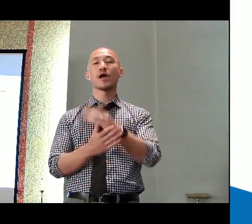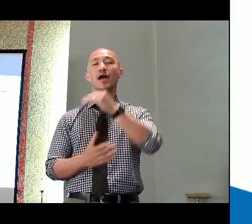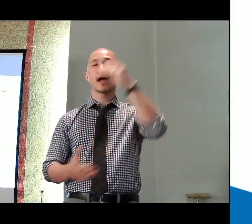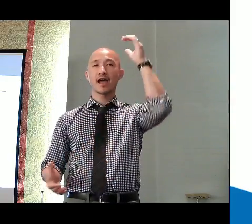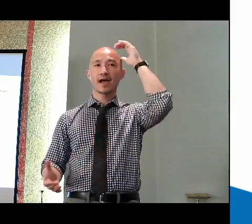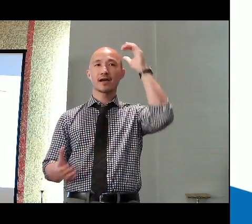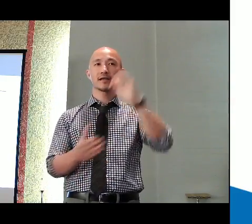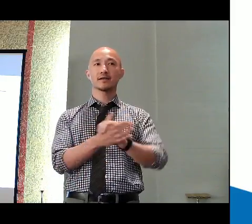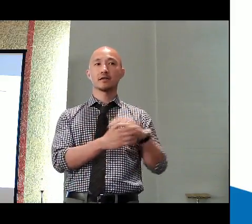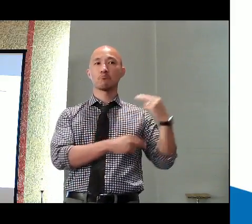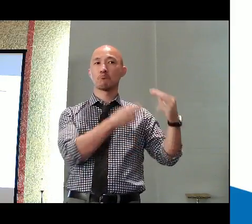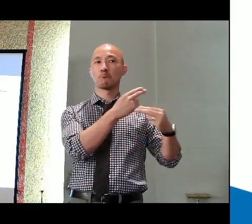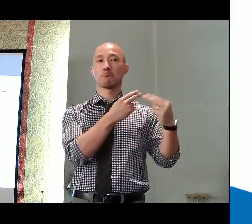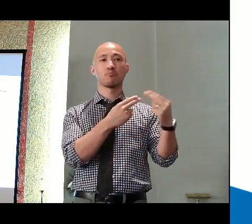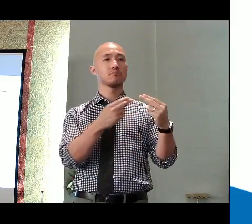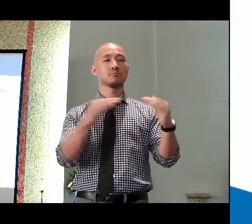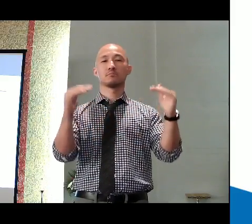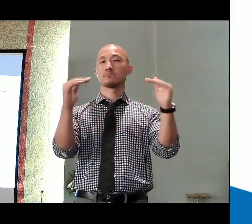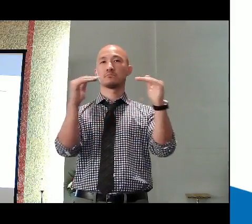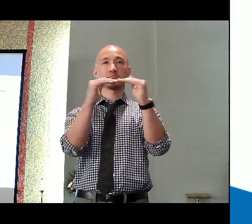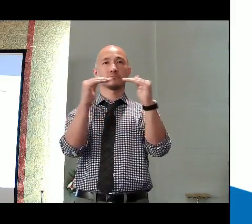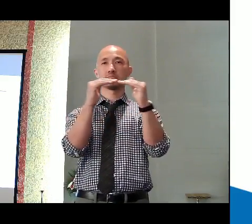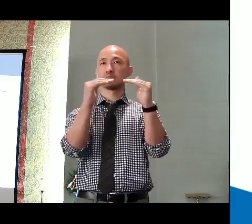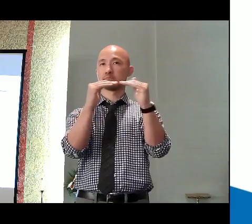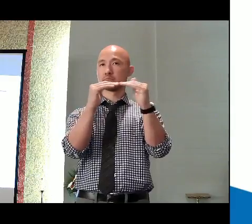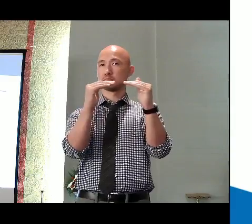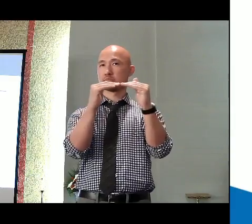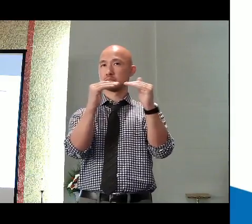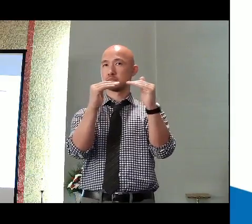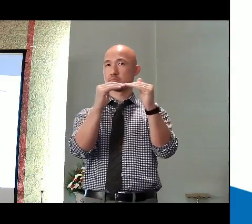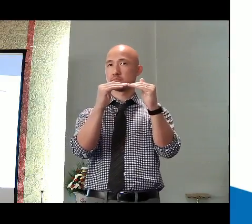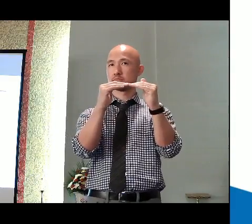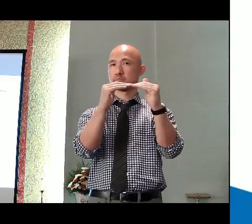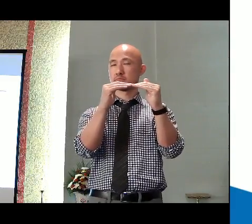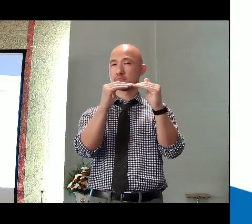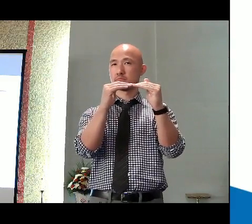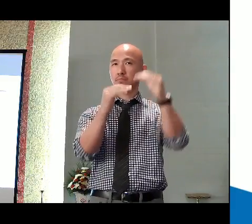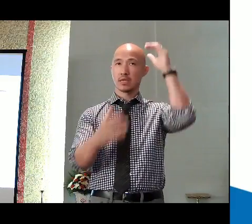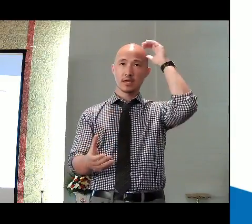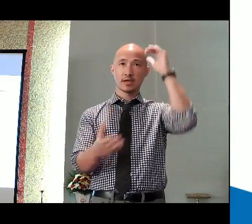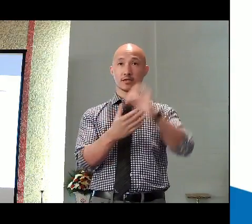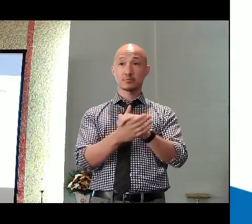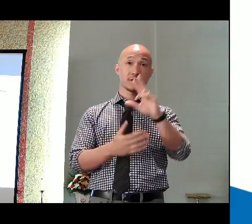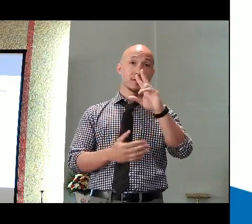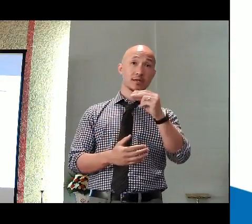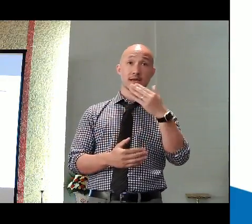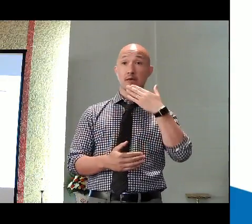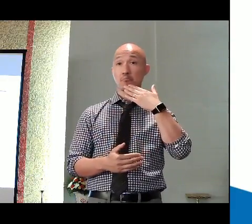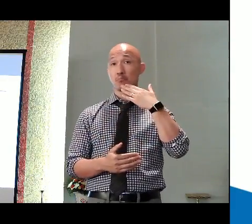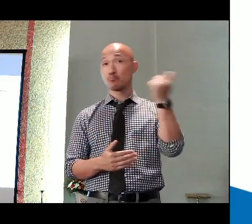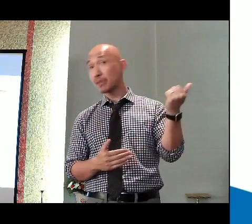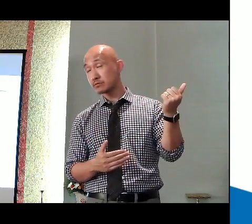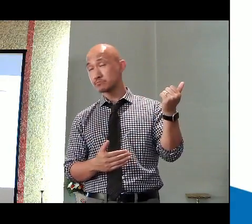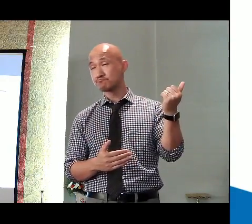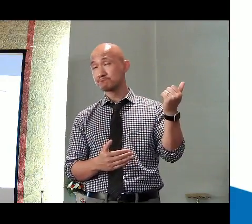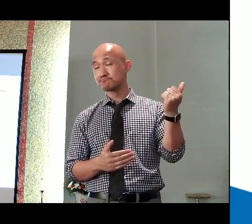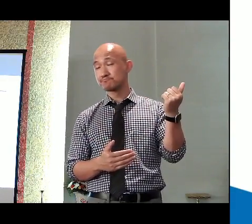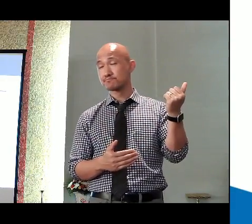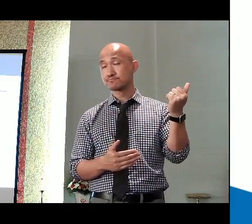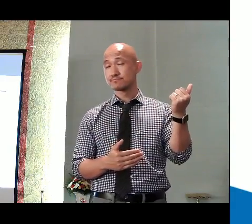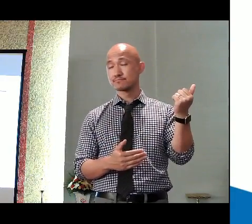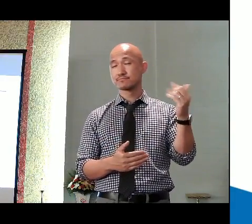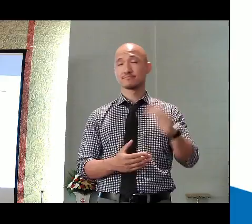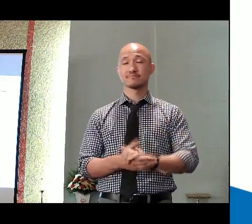heirs with our wives. We have equal value. We're not better because we're supposedly stronger, whatever that may mean to